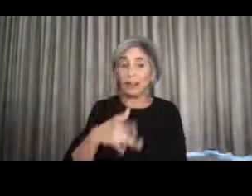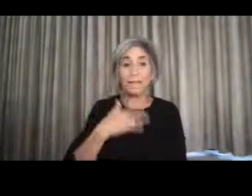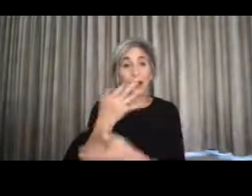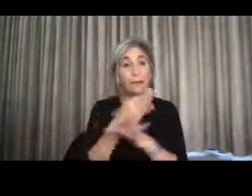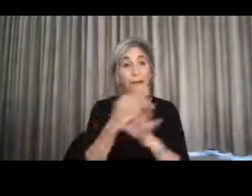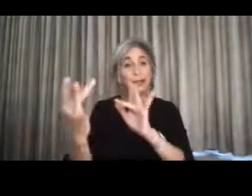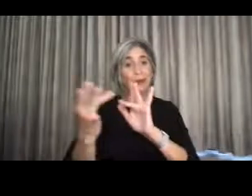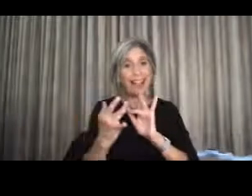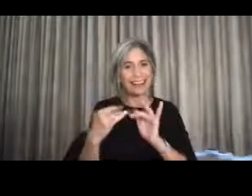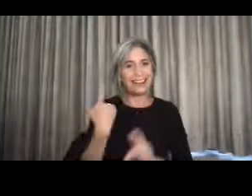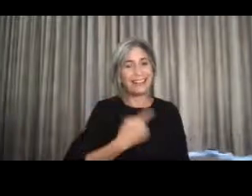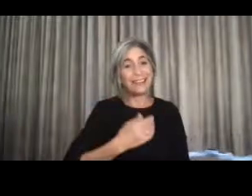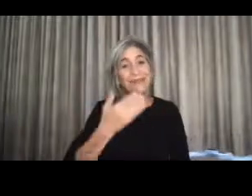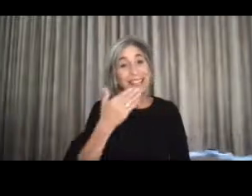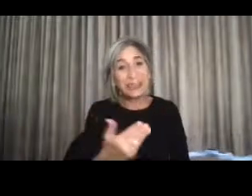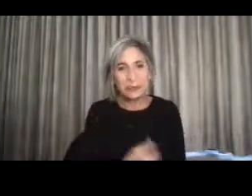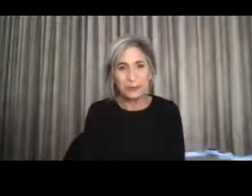reach out.